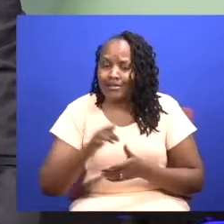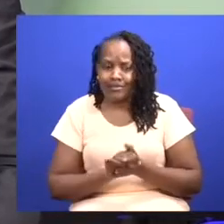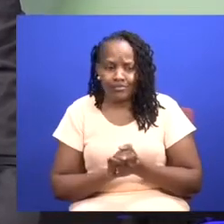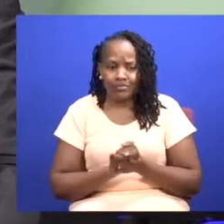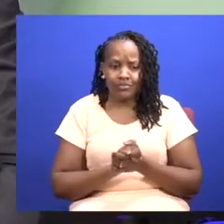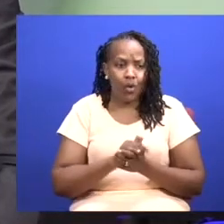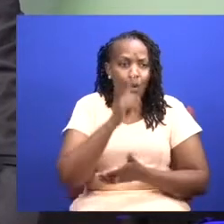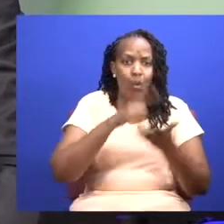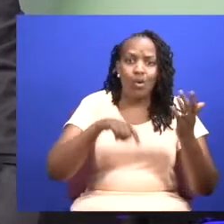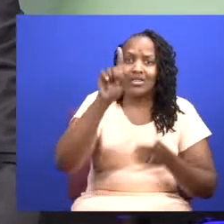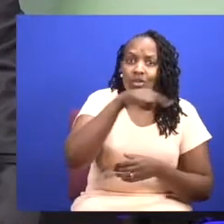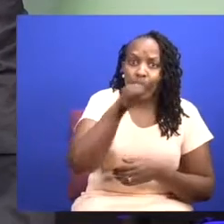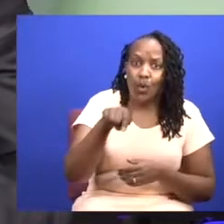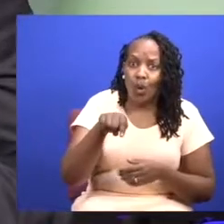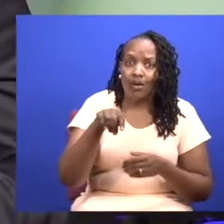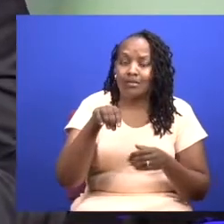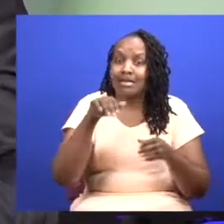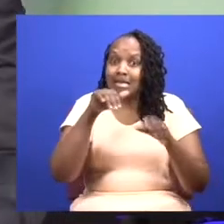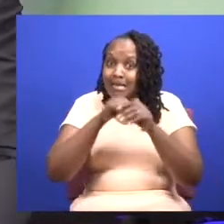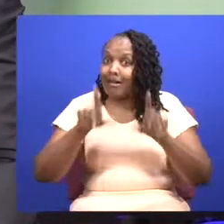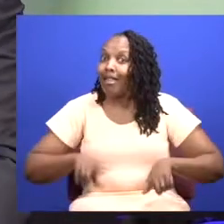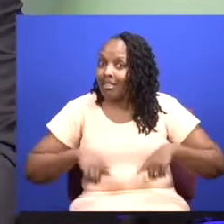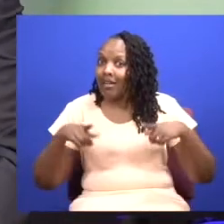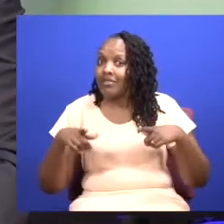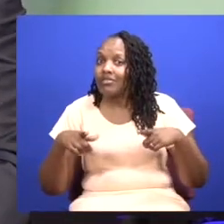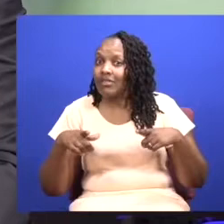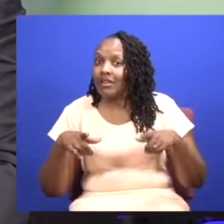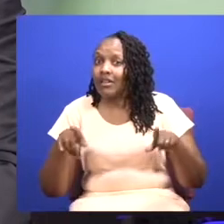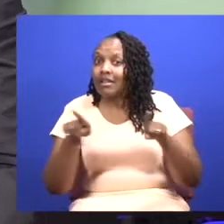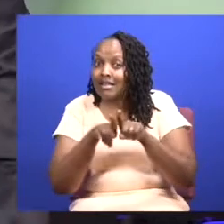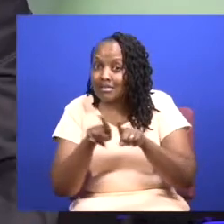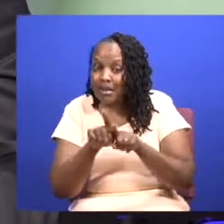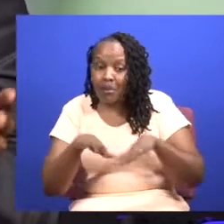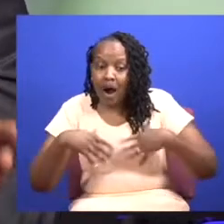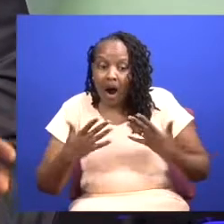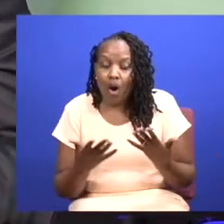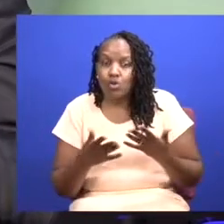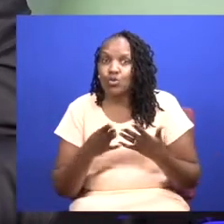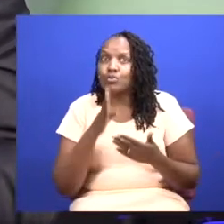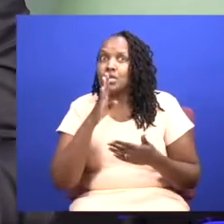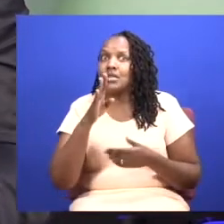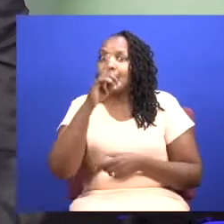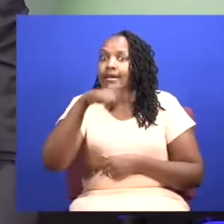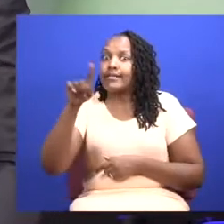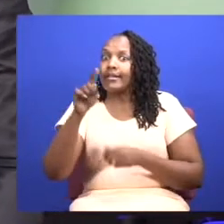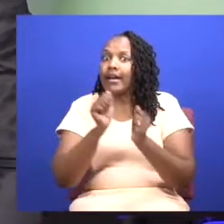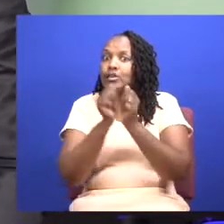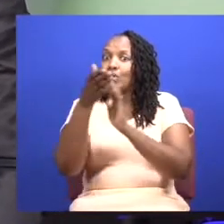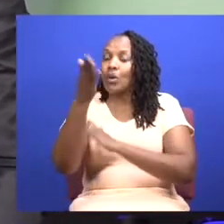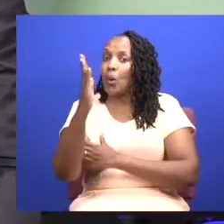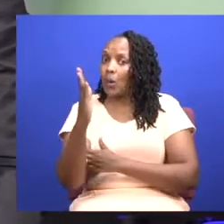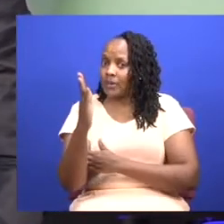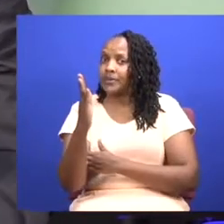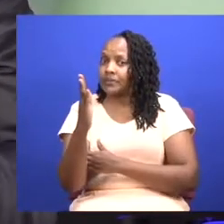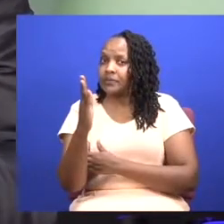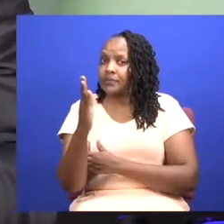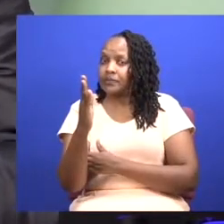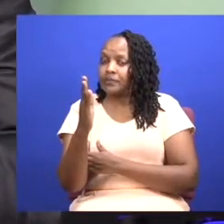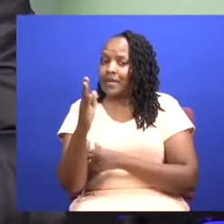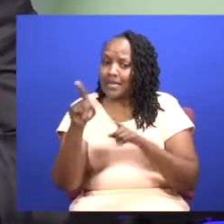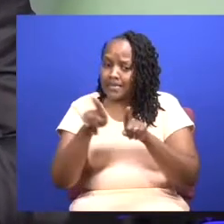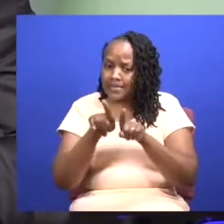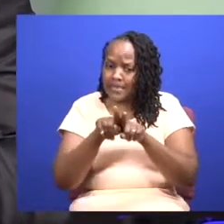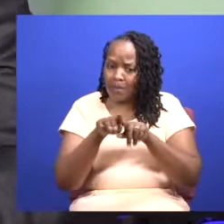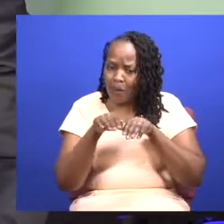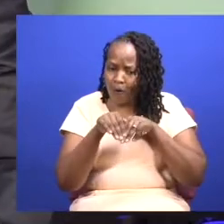us what's not right in life with us. The Bible also tells us how to get right with God. And the Bible helps us to keep